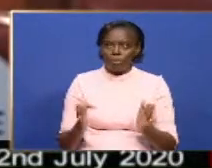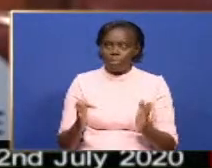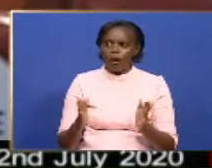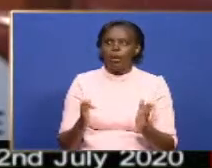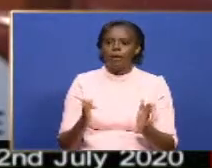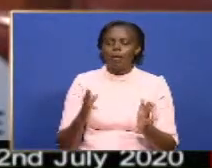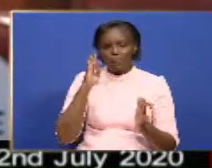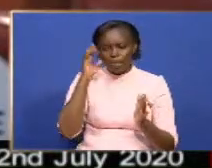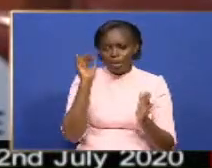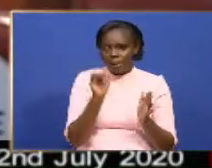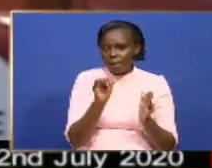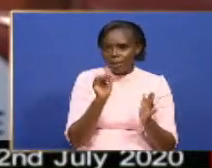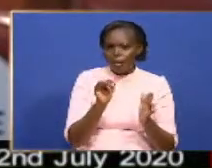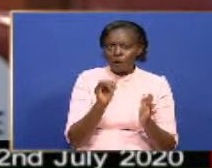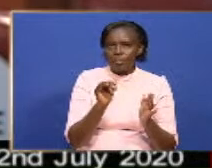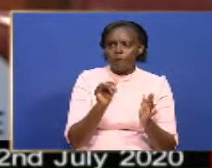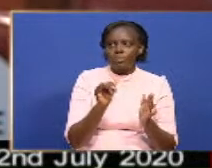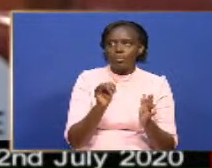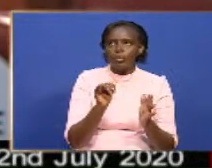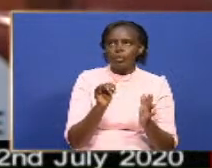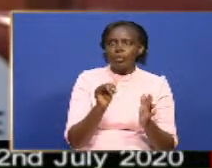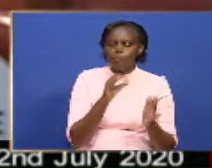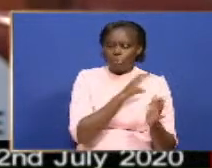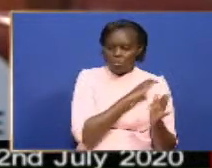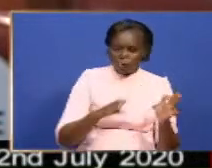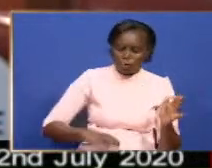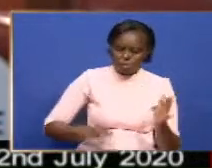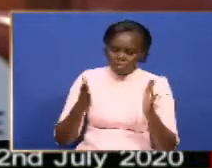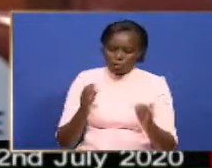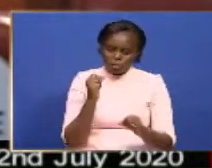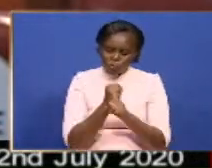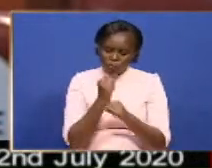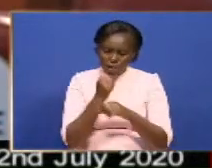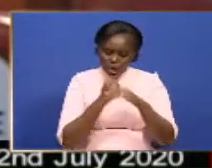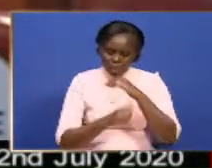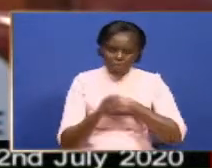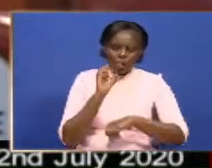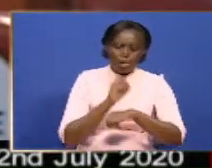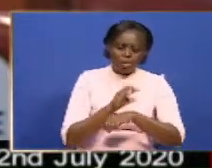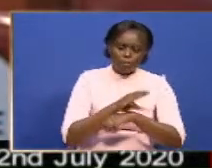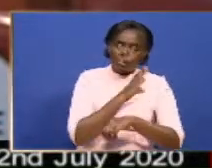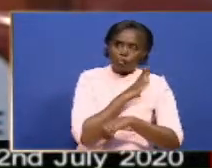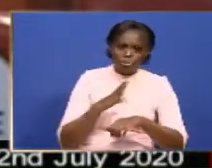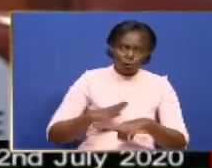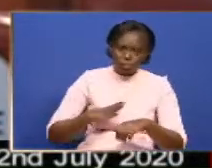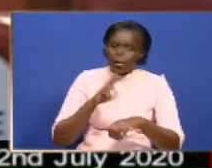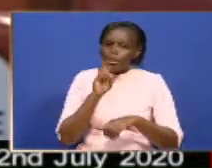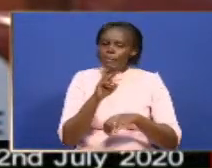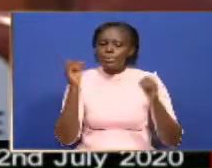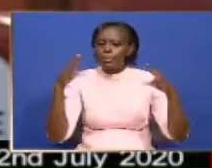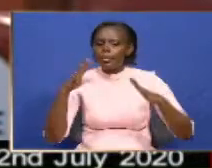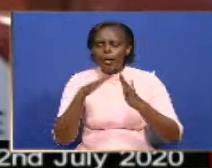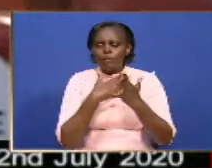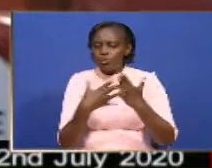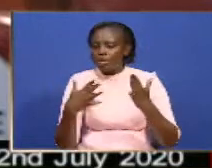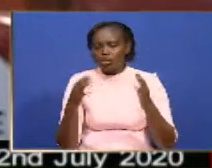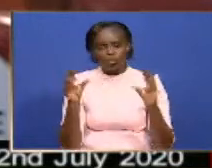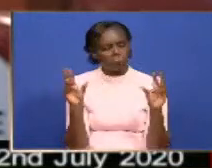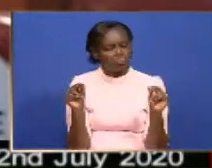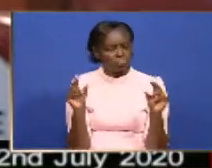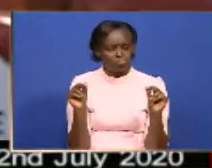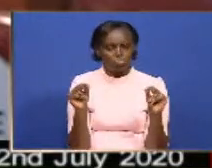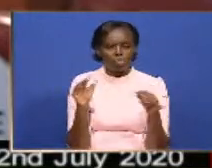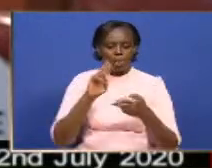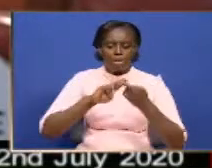you realize that the commissioner is working under the advisory committee, but you don't see a clear structural